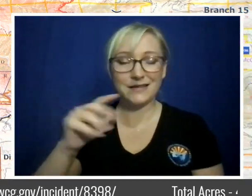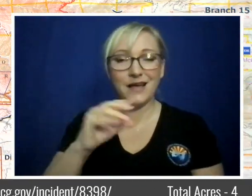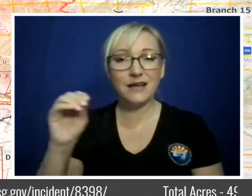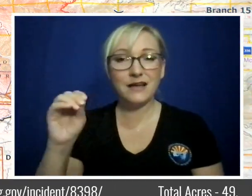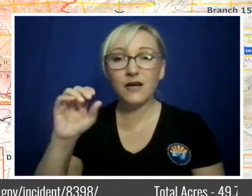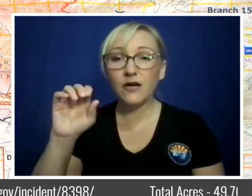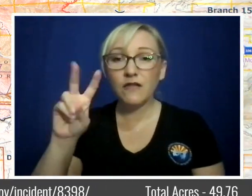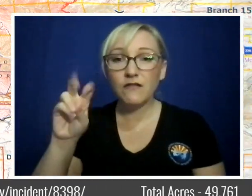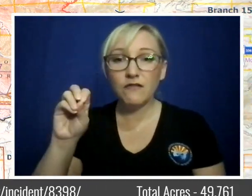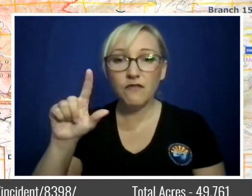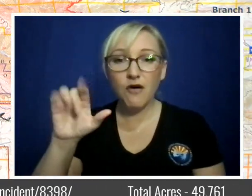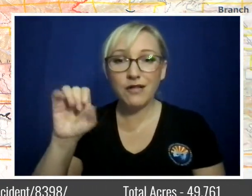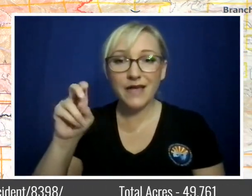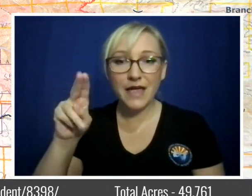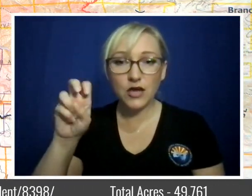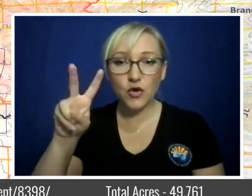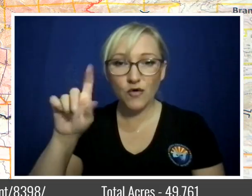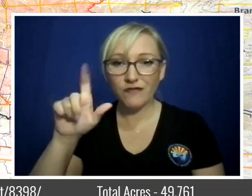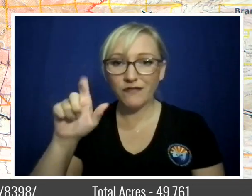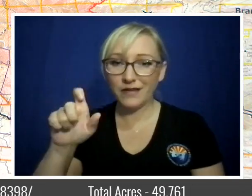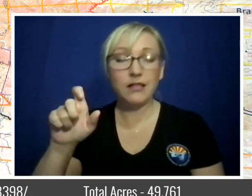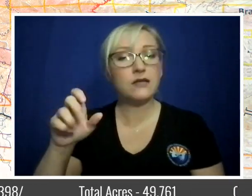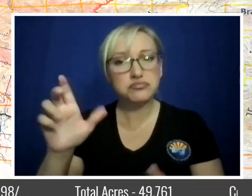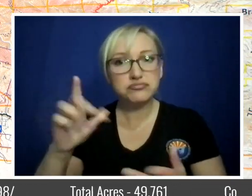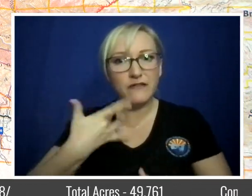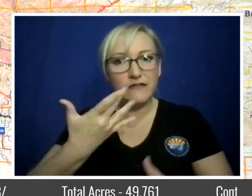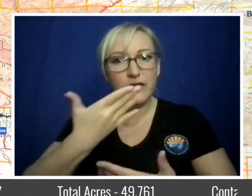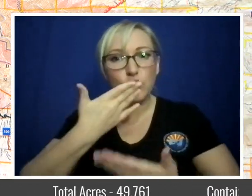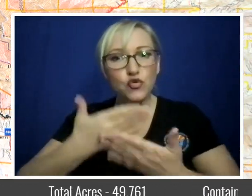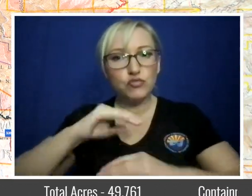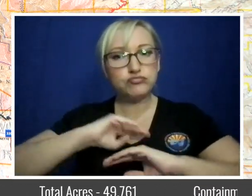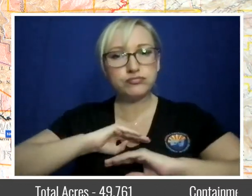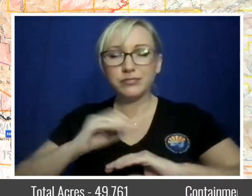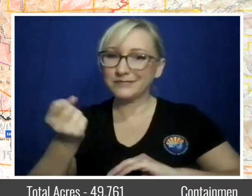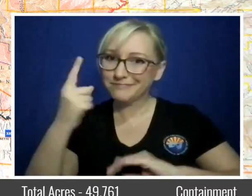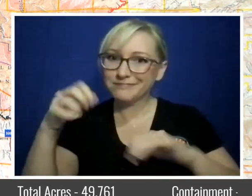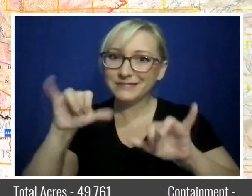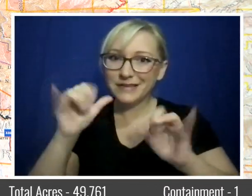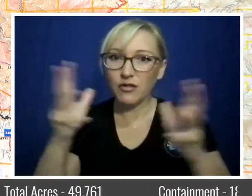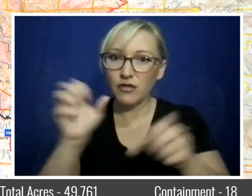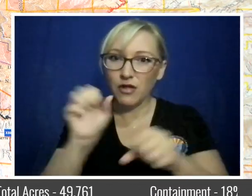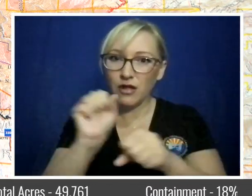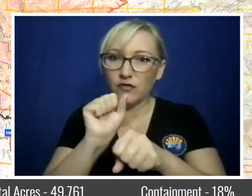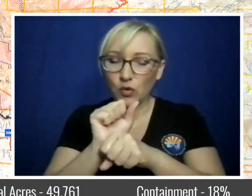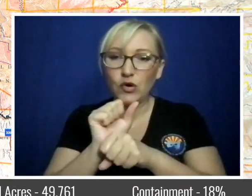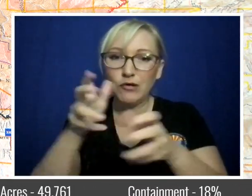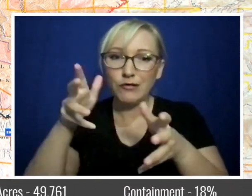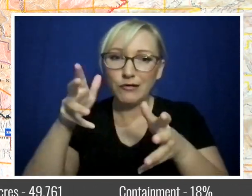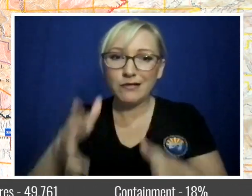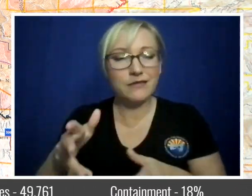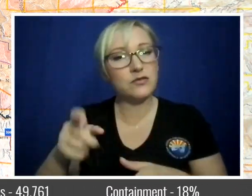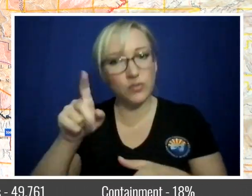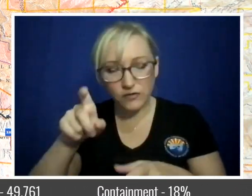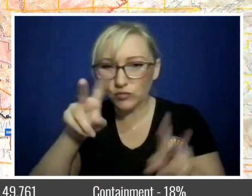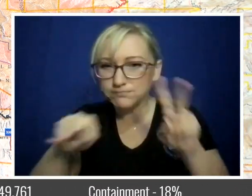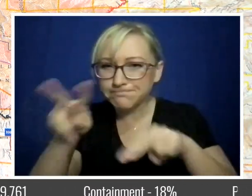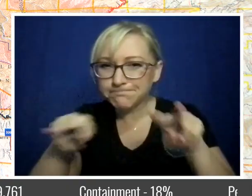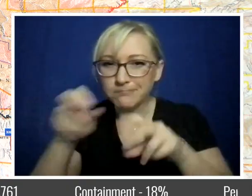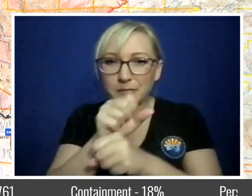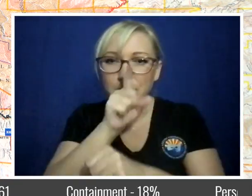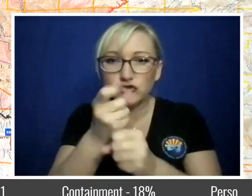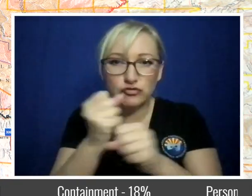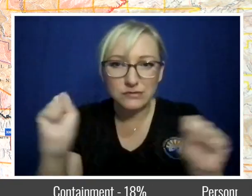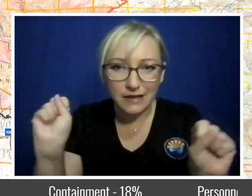story as up here in Forest Hill, right? We have a ton of infrastructure to go look at and make sure that it's safe. We have a ton of mop-ups still to do, so we ask